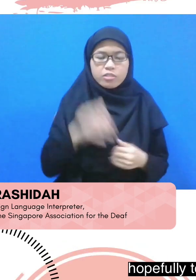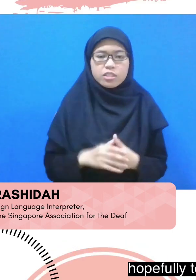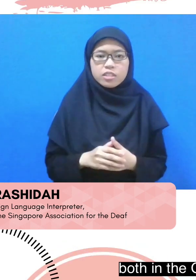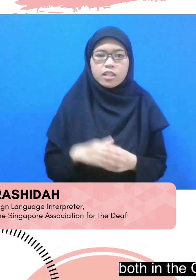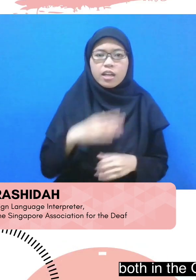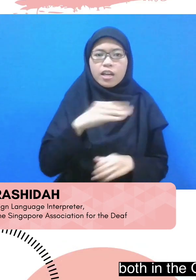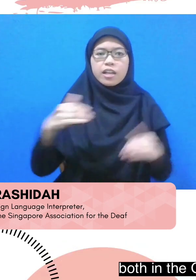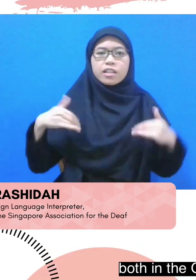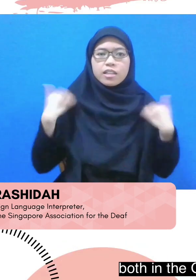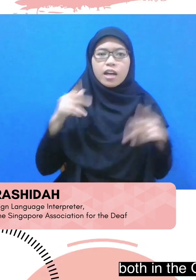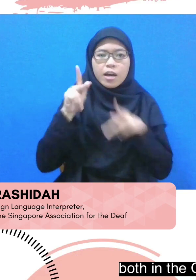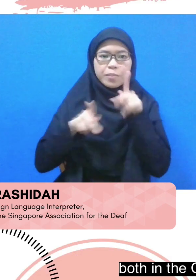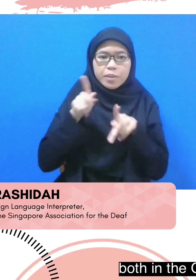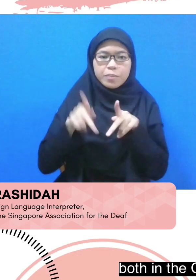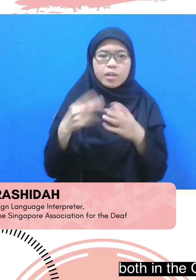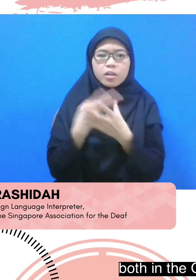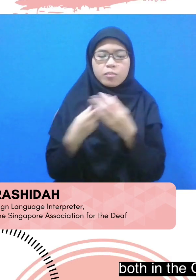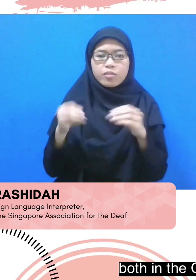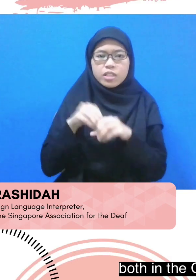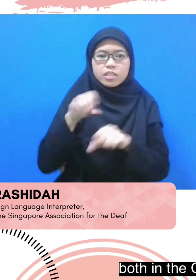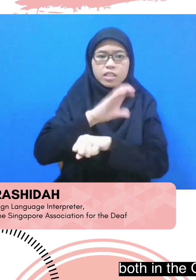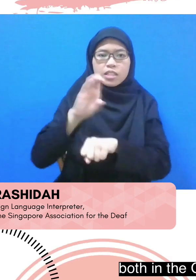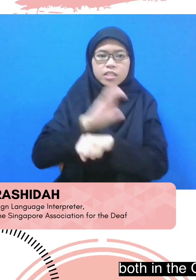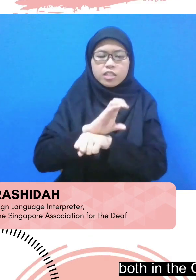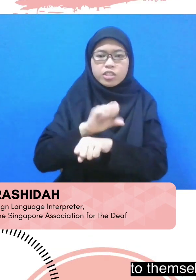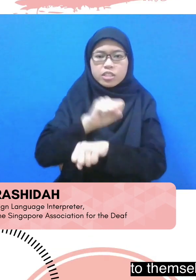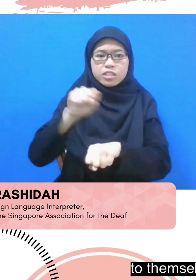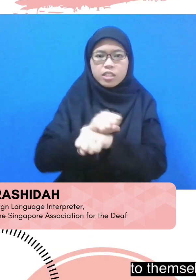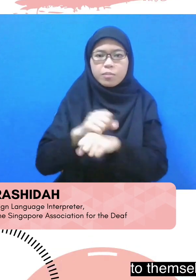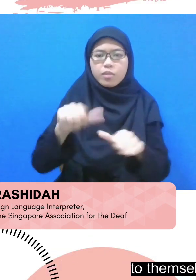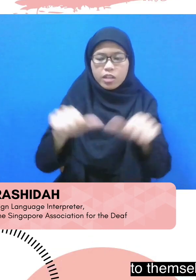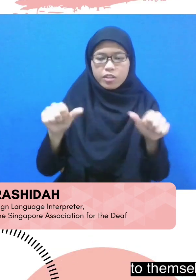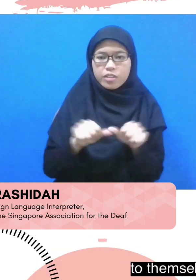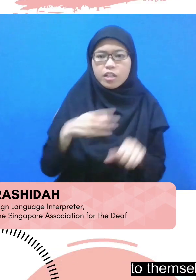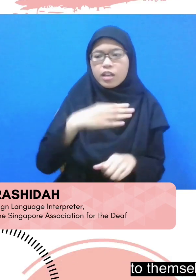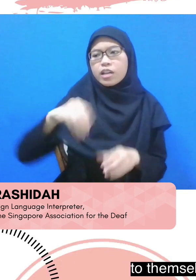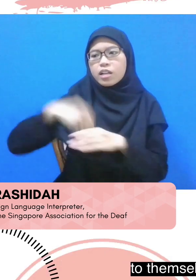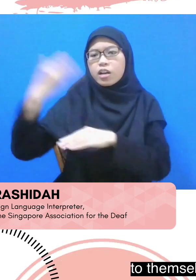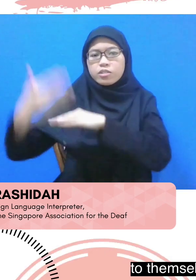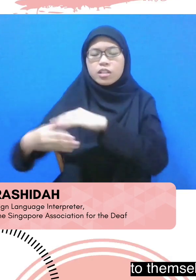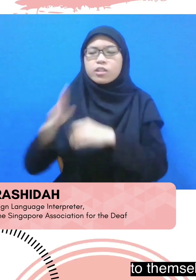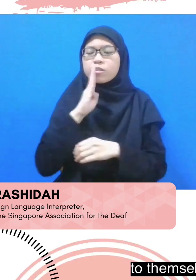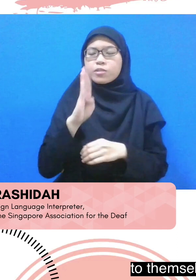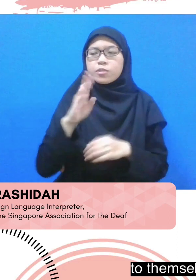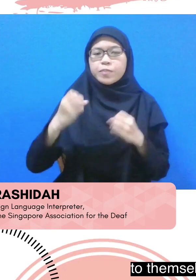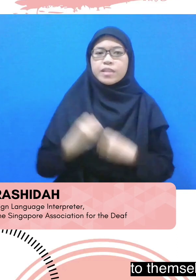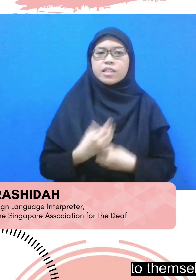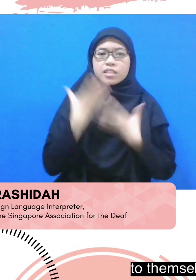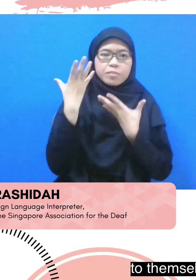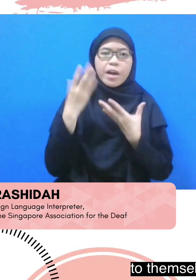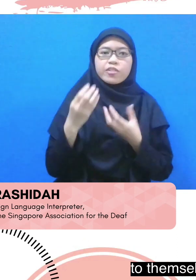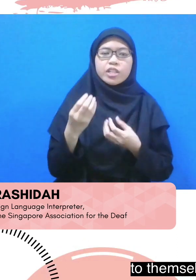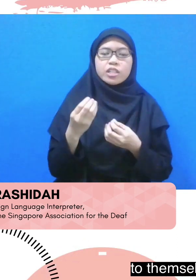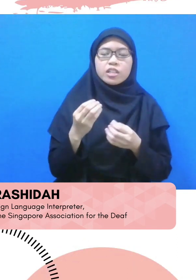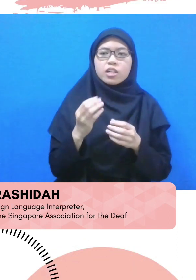people, both in the Central Singapore district as well as outside, to themselves lead inspiring stories and to